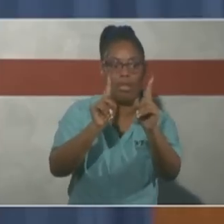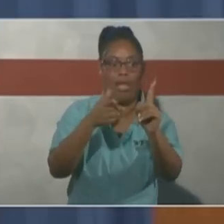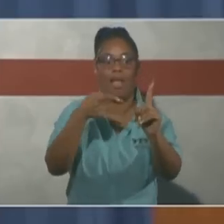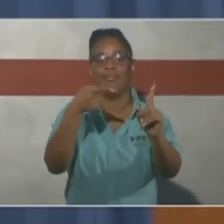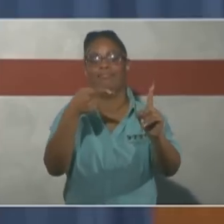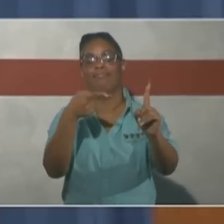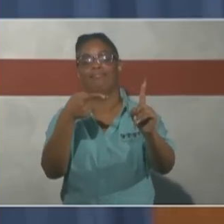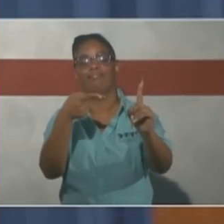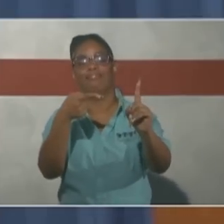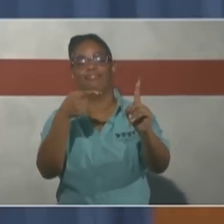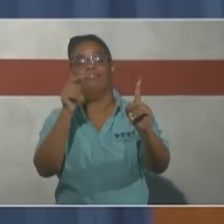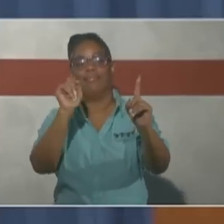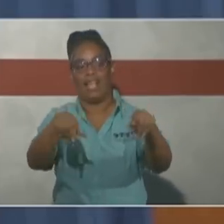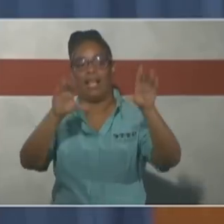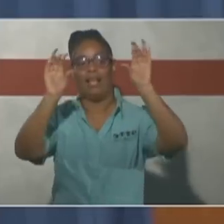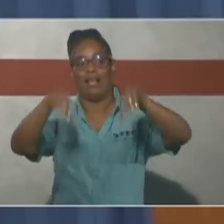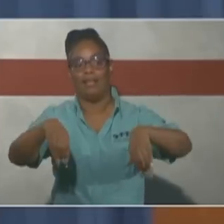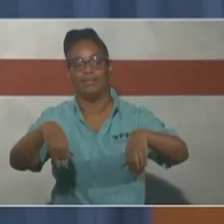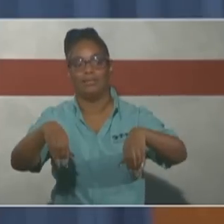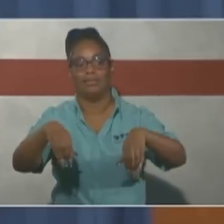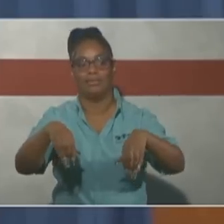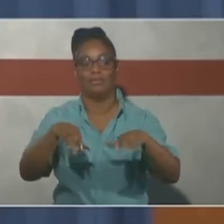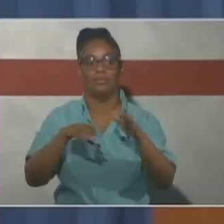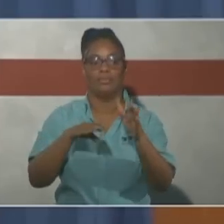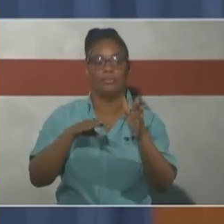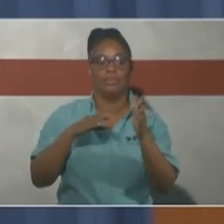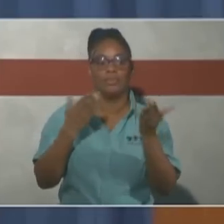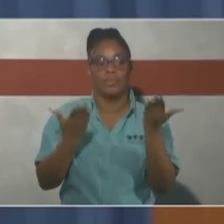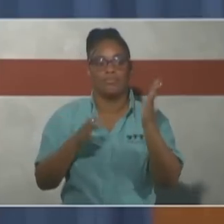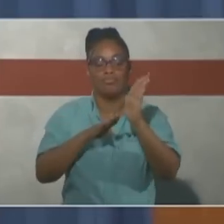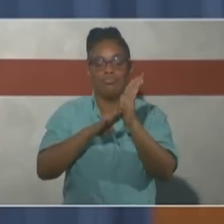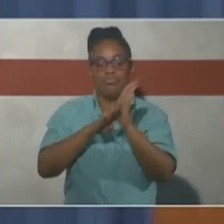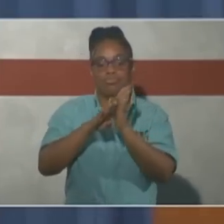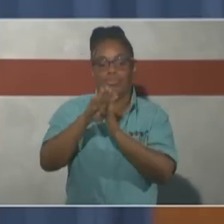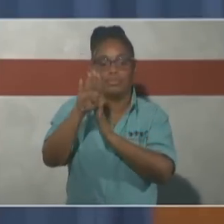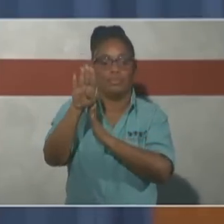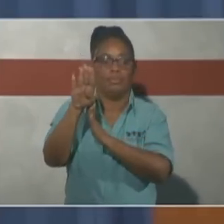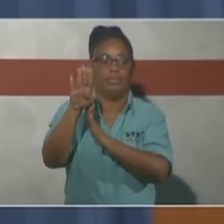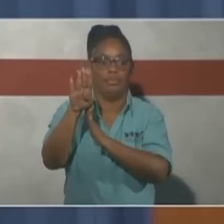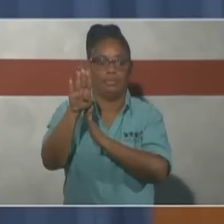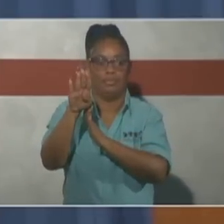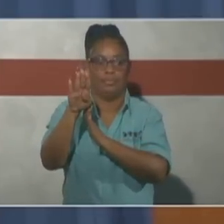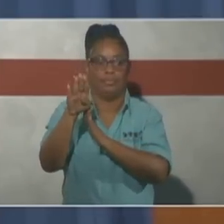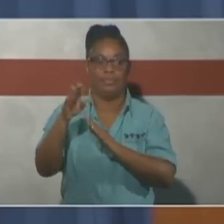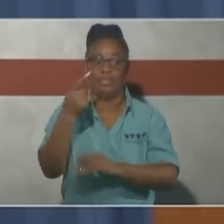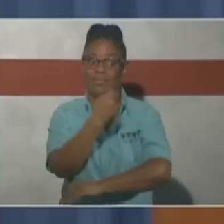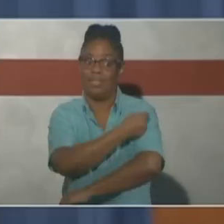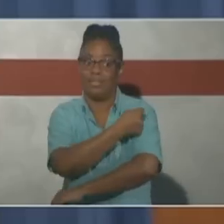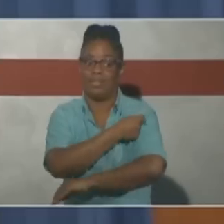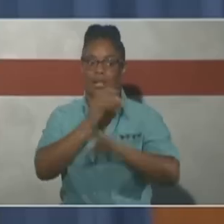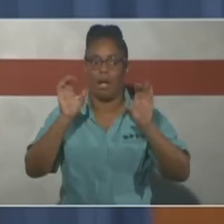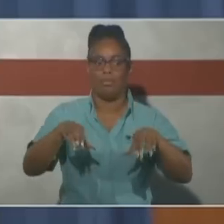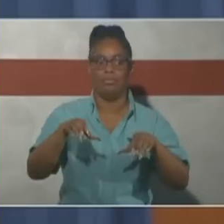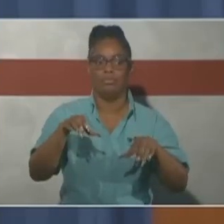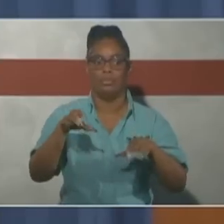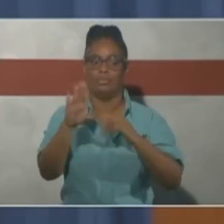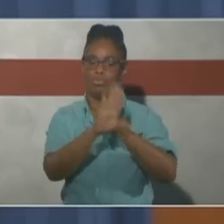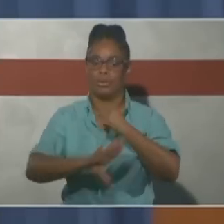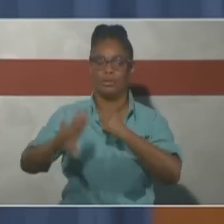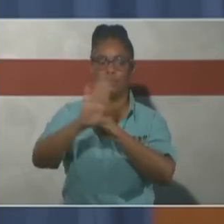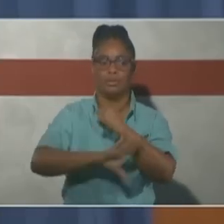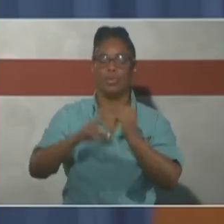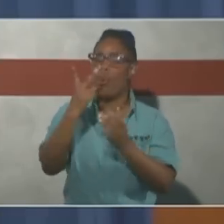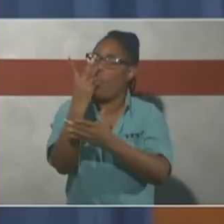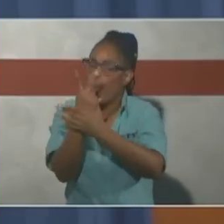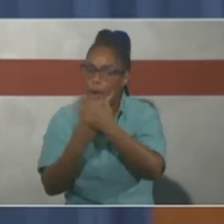is still performing very well. So I don't think it is, there are people who argue that, and I am of